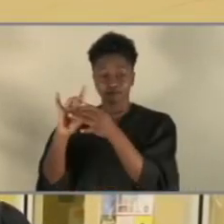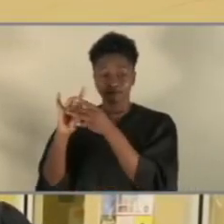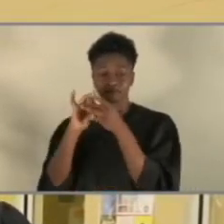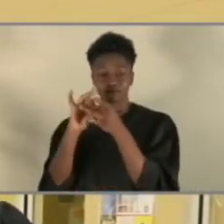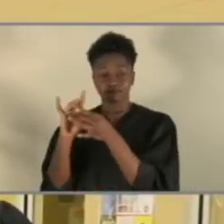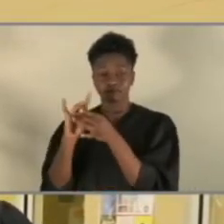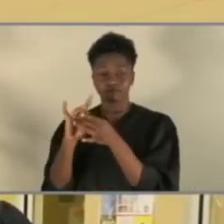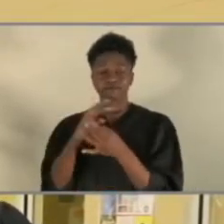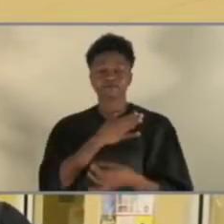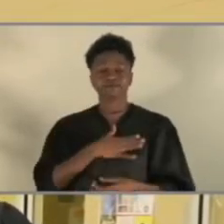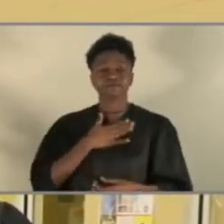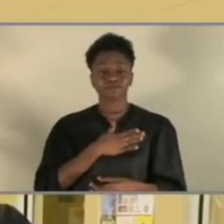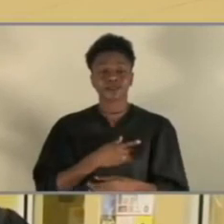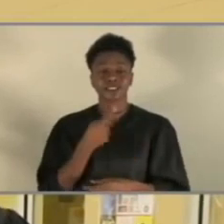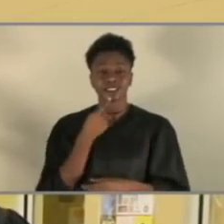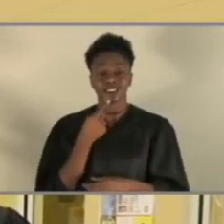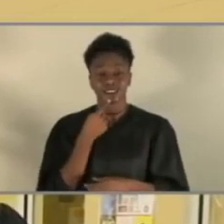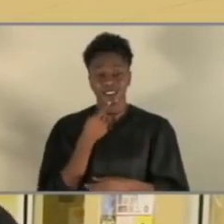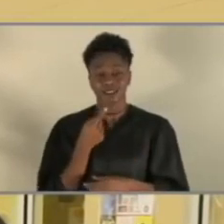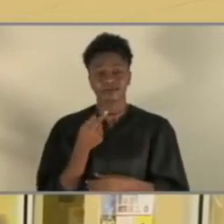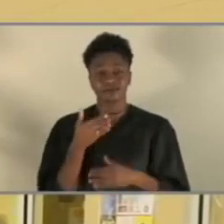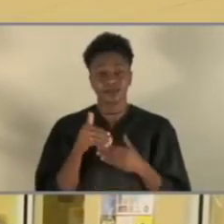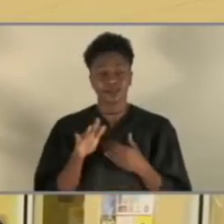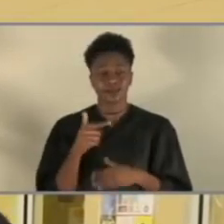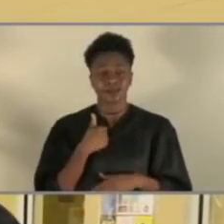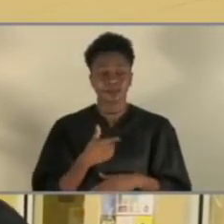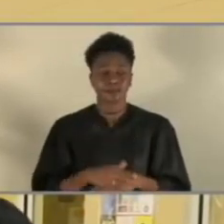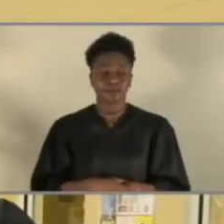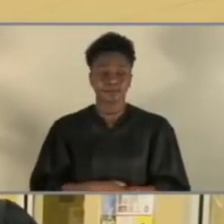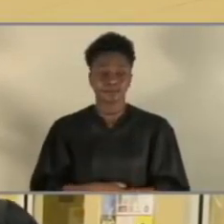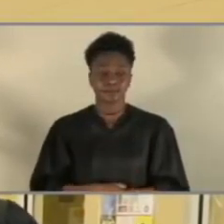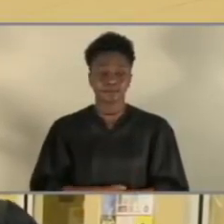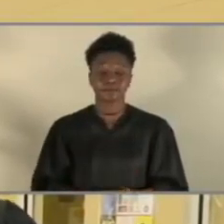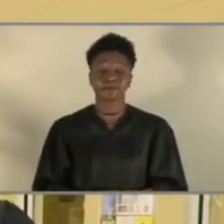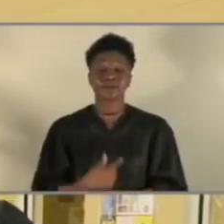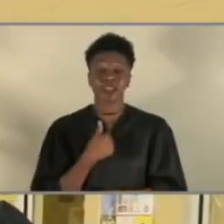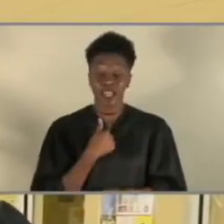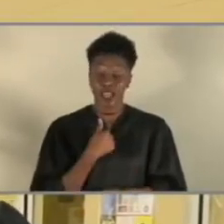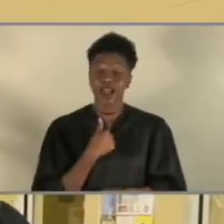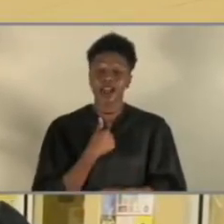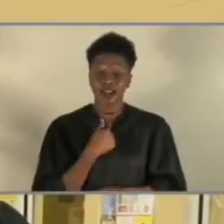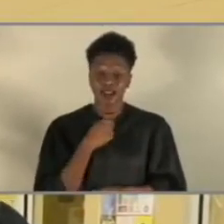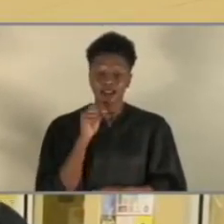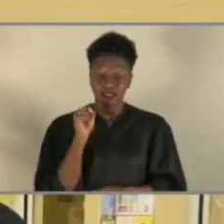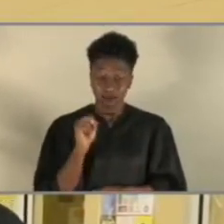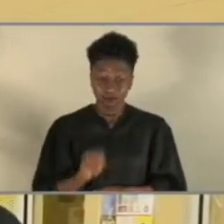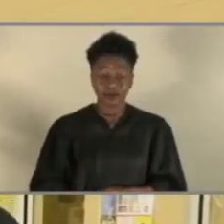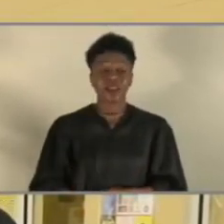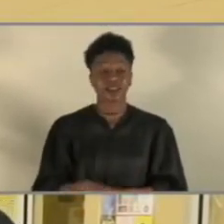Graduates, please repeat after me. I do hereby take covenant